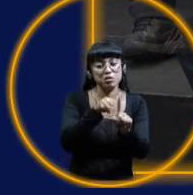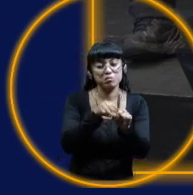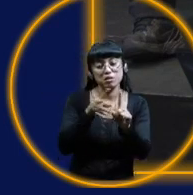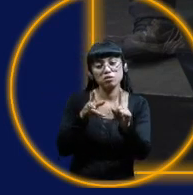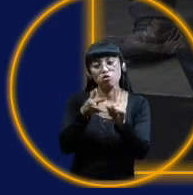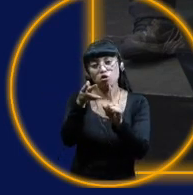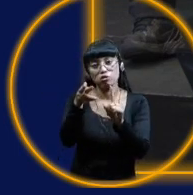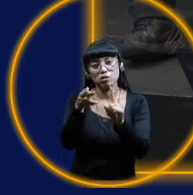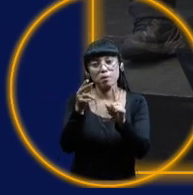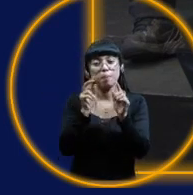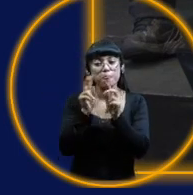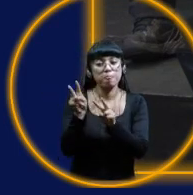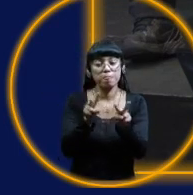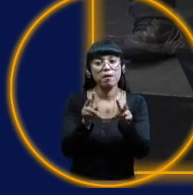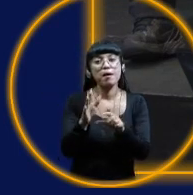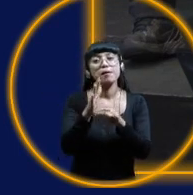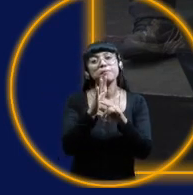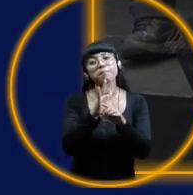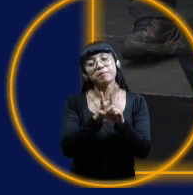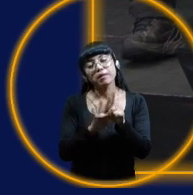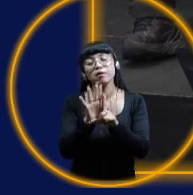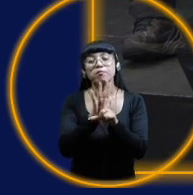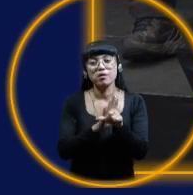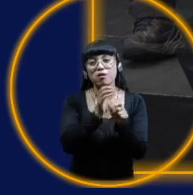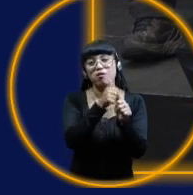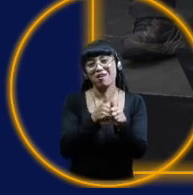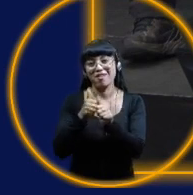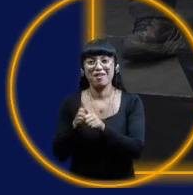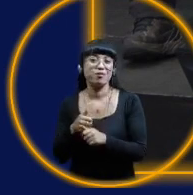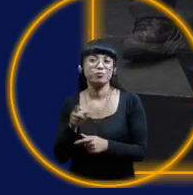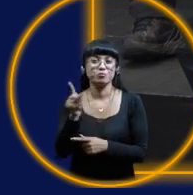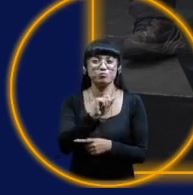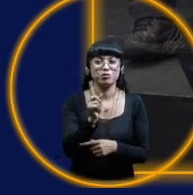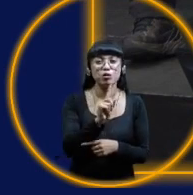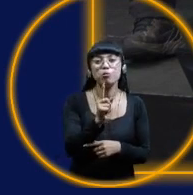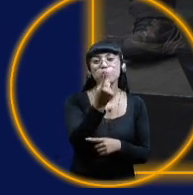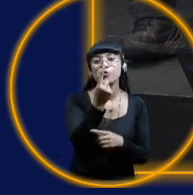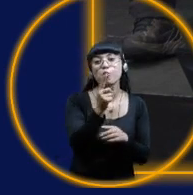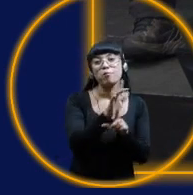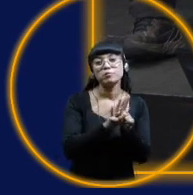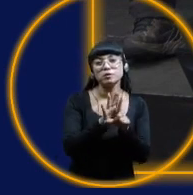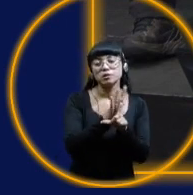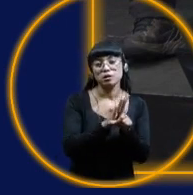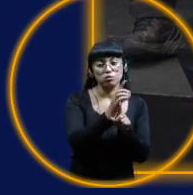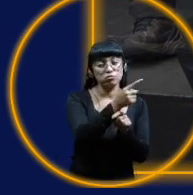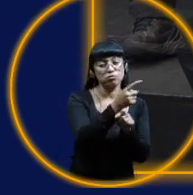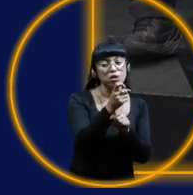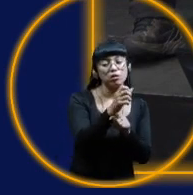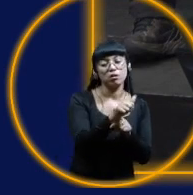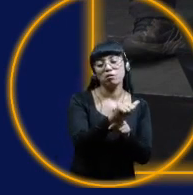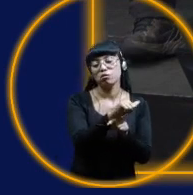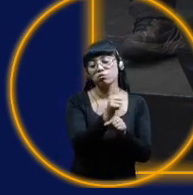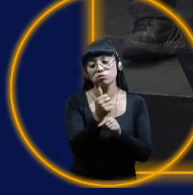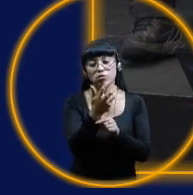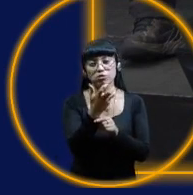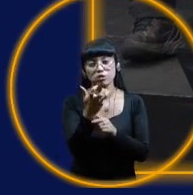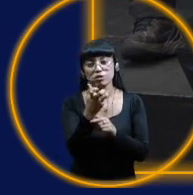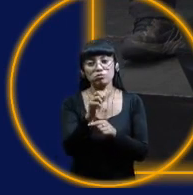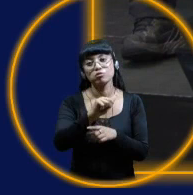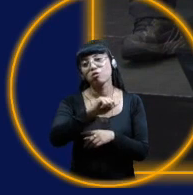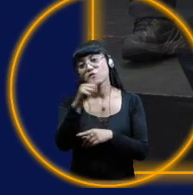video by video, because one video could be 100, the next is 500, next is